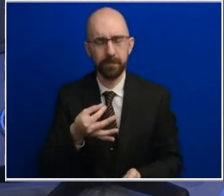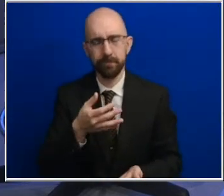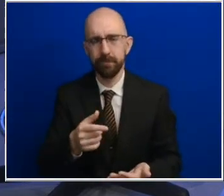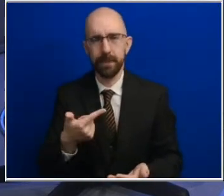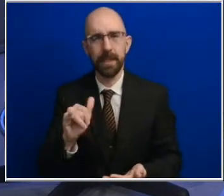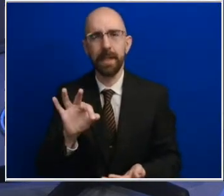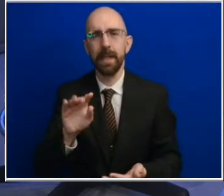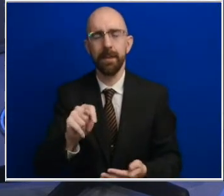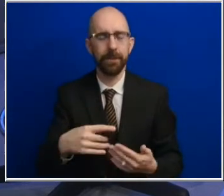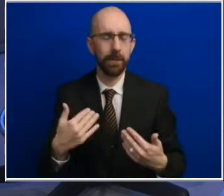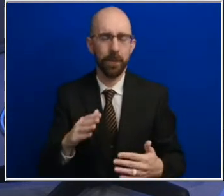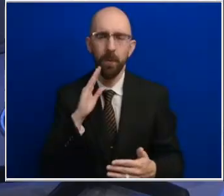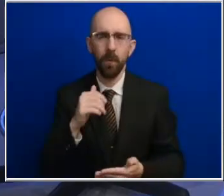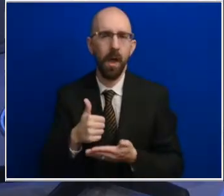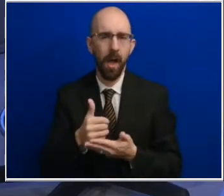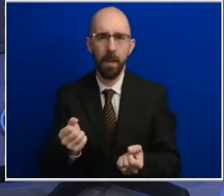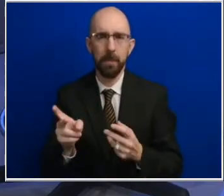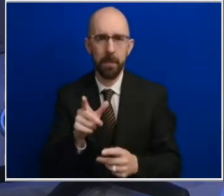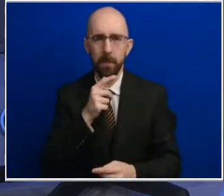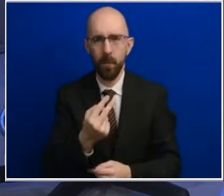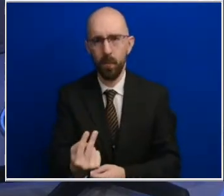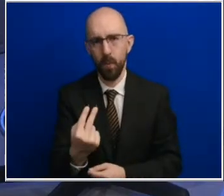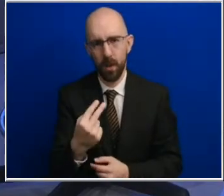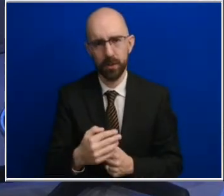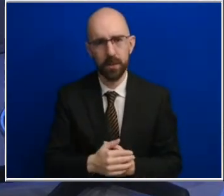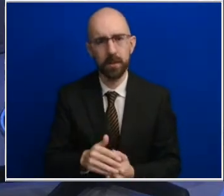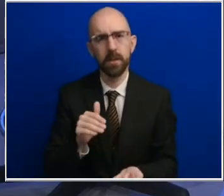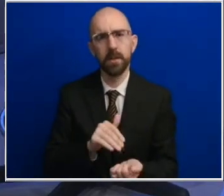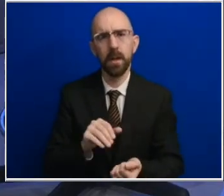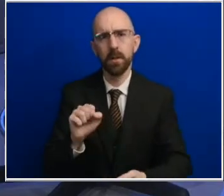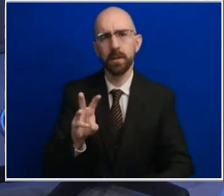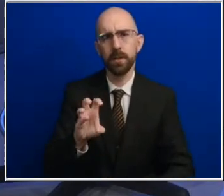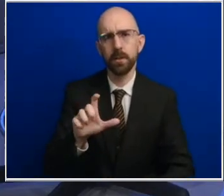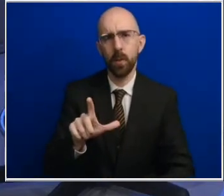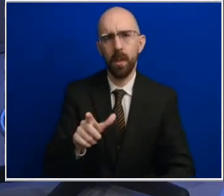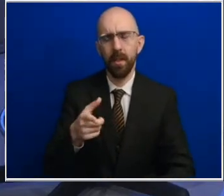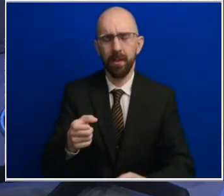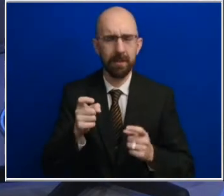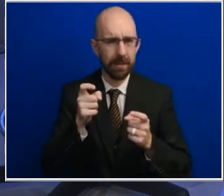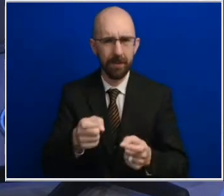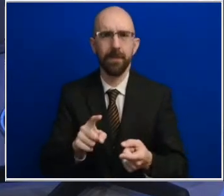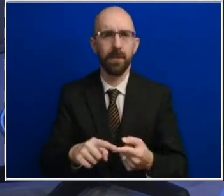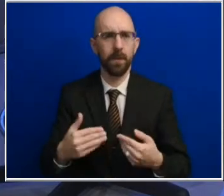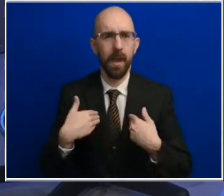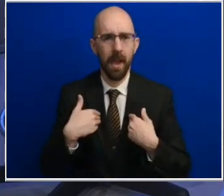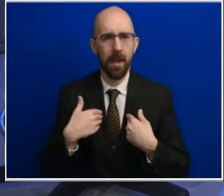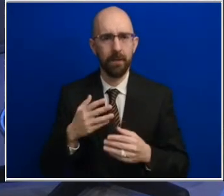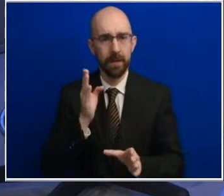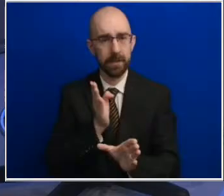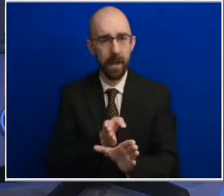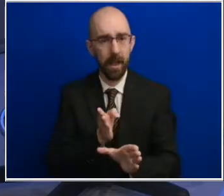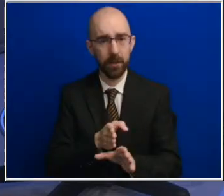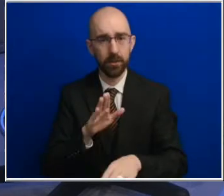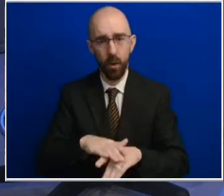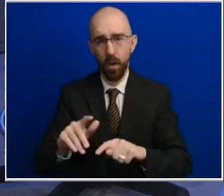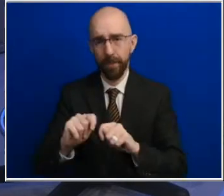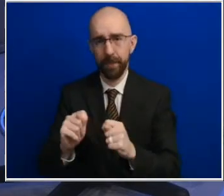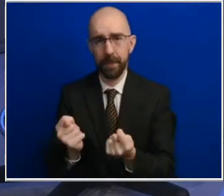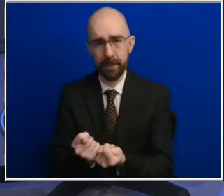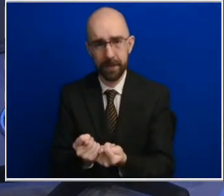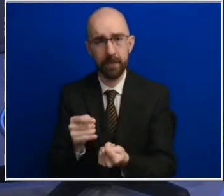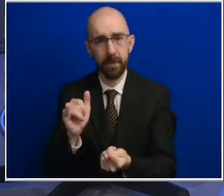so many people watching. Dr. Sewell, what a gift to have a psychologist on the team that